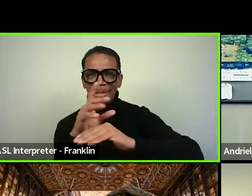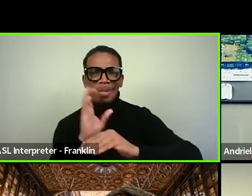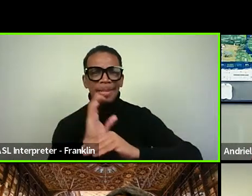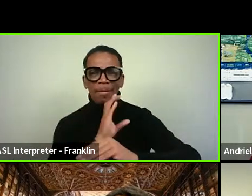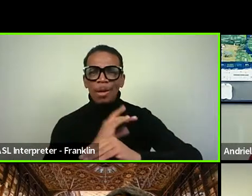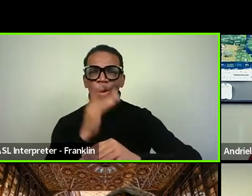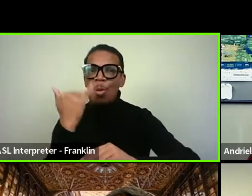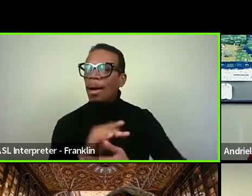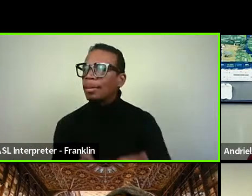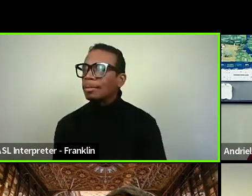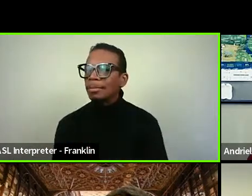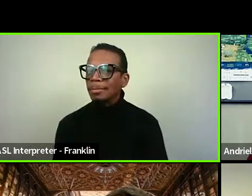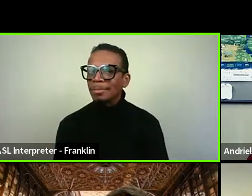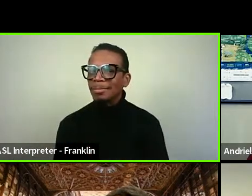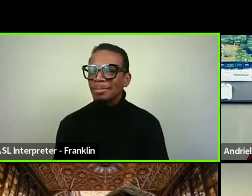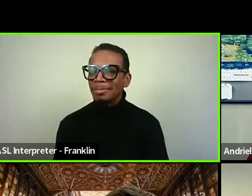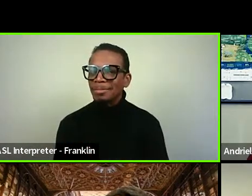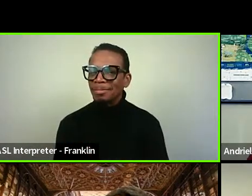that? Yeah,